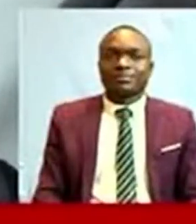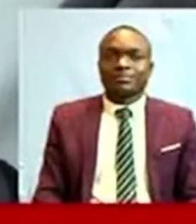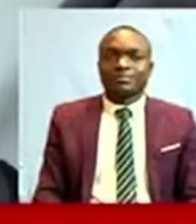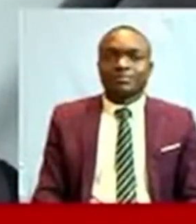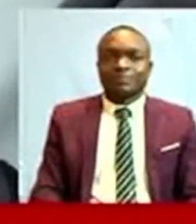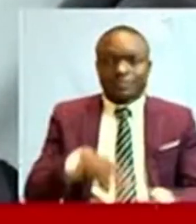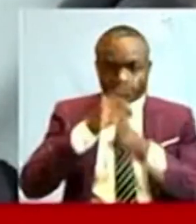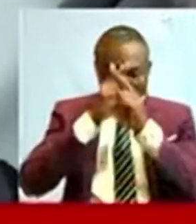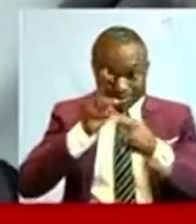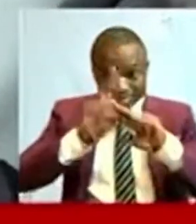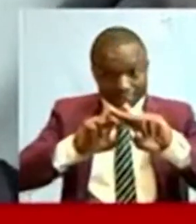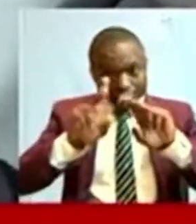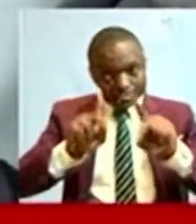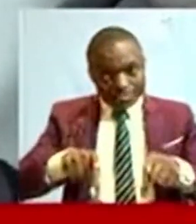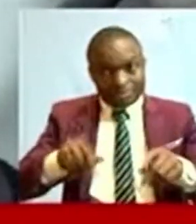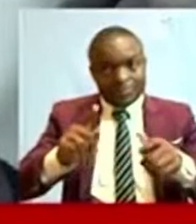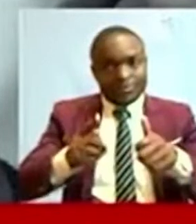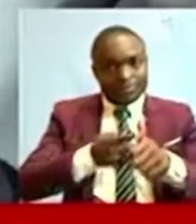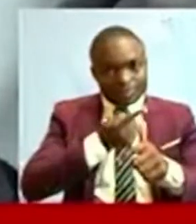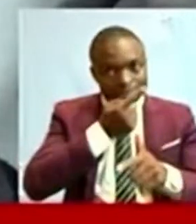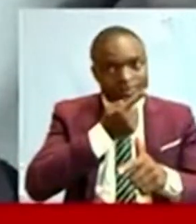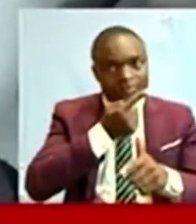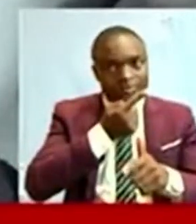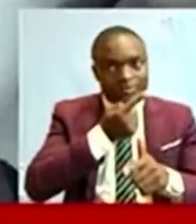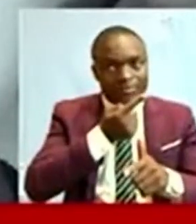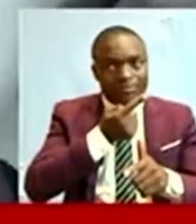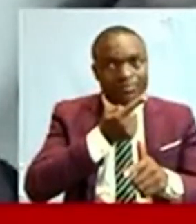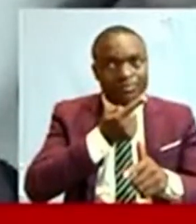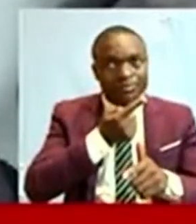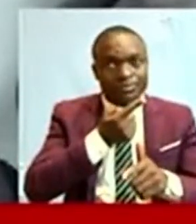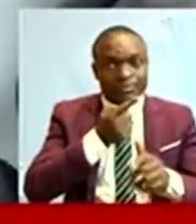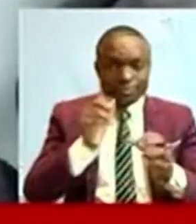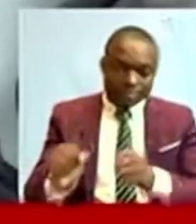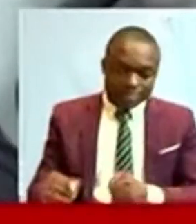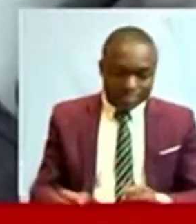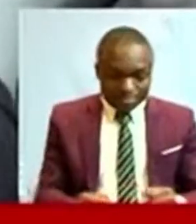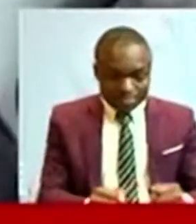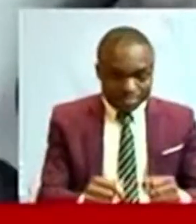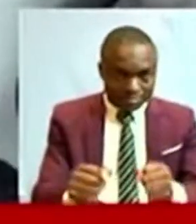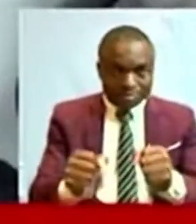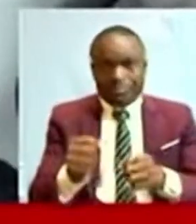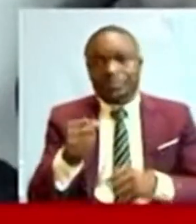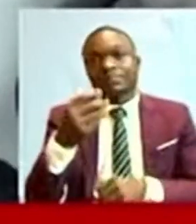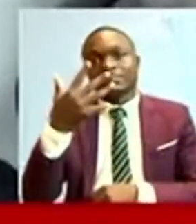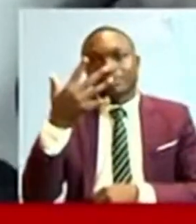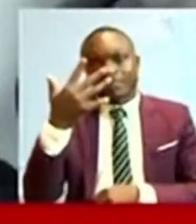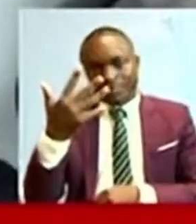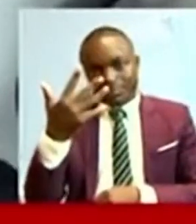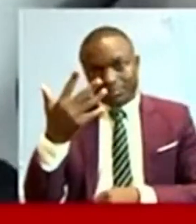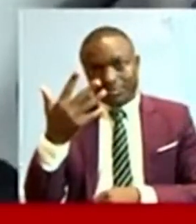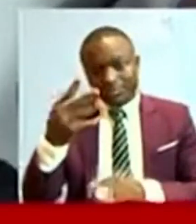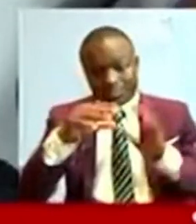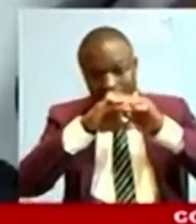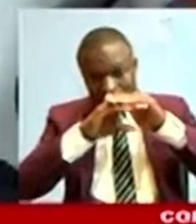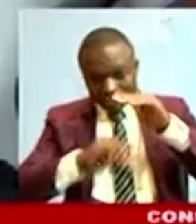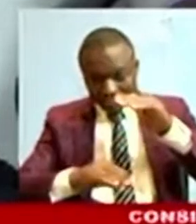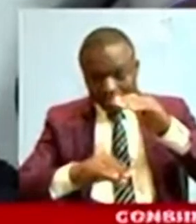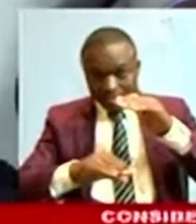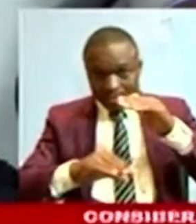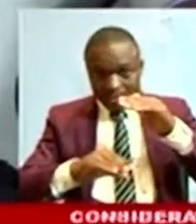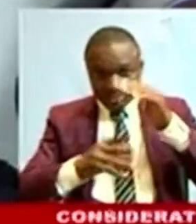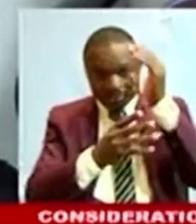Honorable Chairperson, the next tranche of indicators is on Strategy 5, which falls under reduced